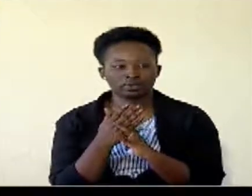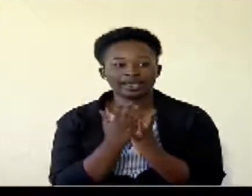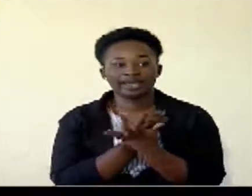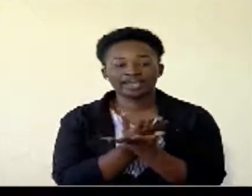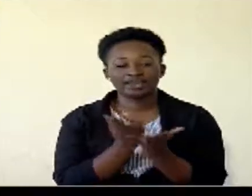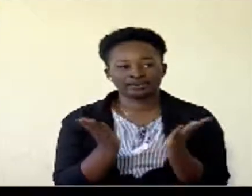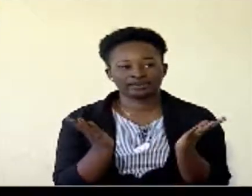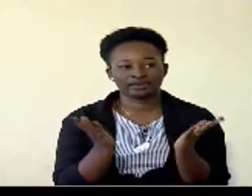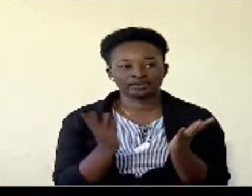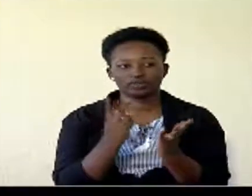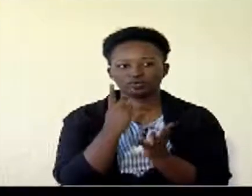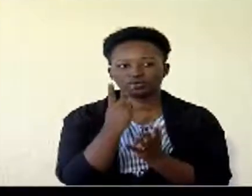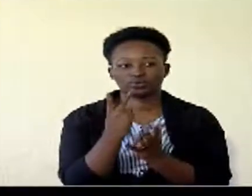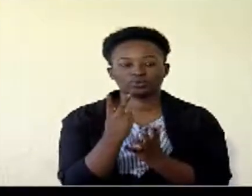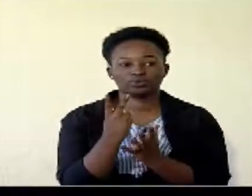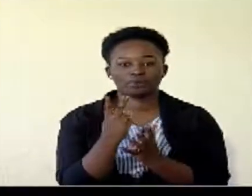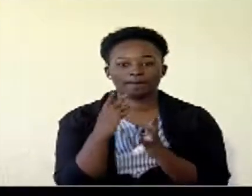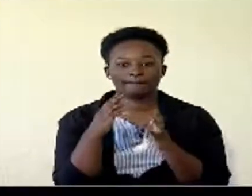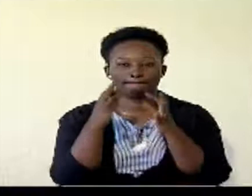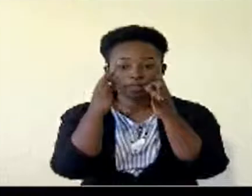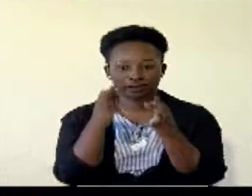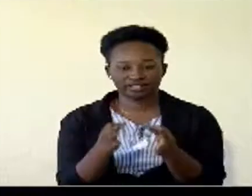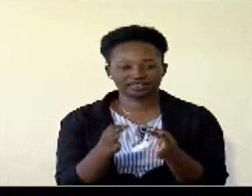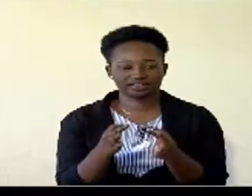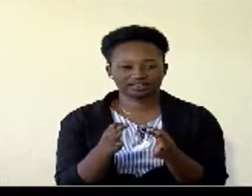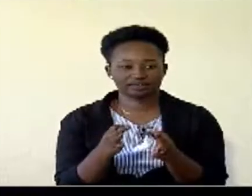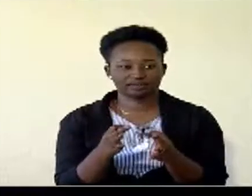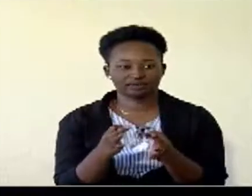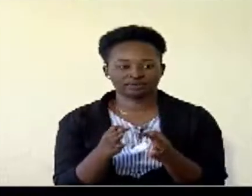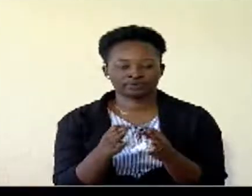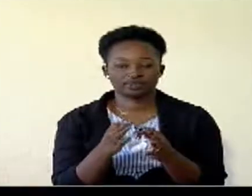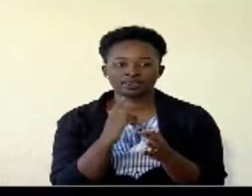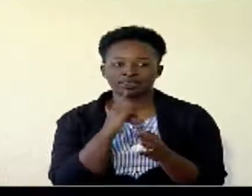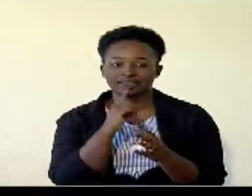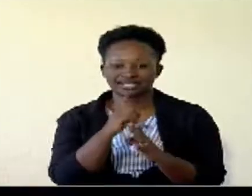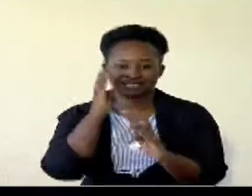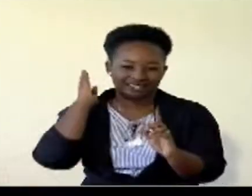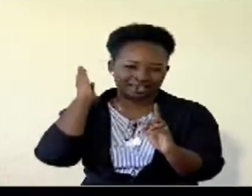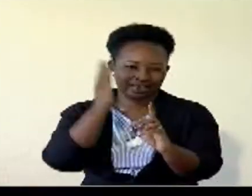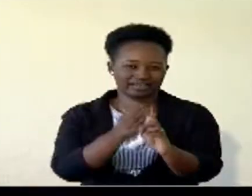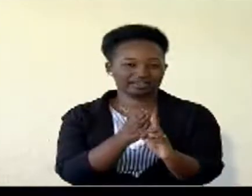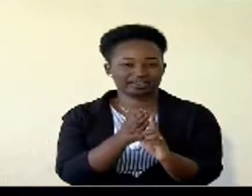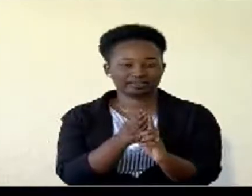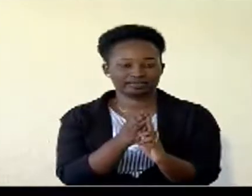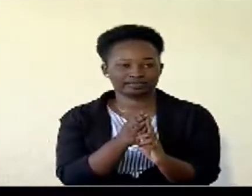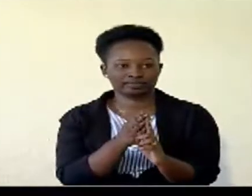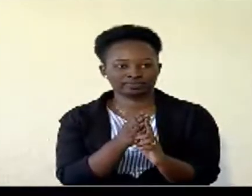any two bodies is directly